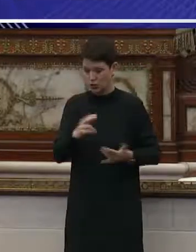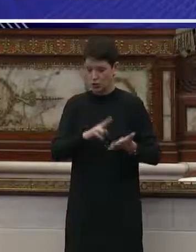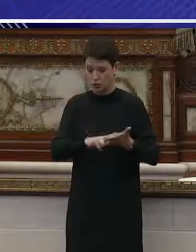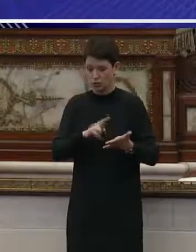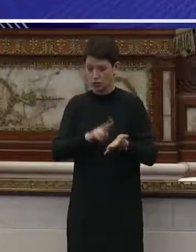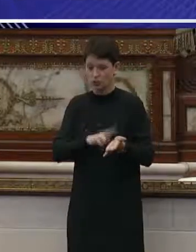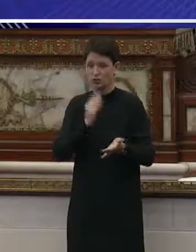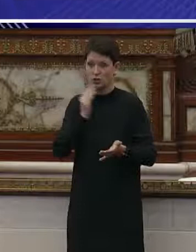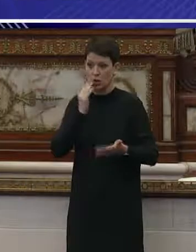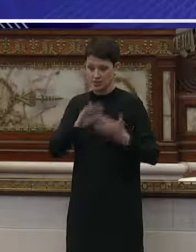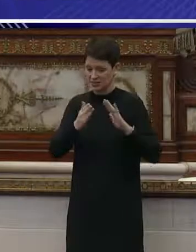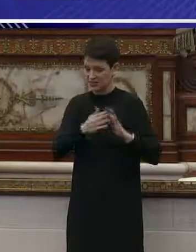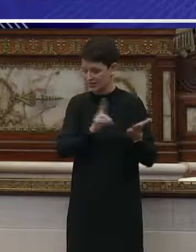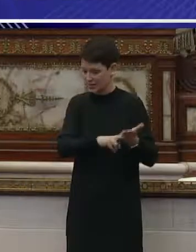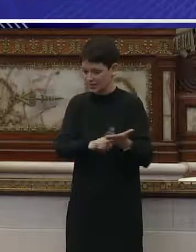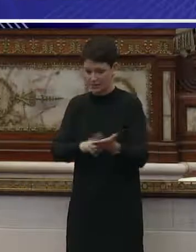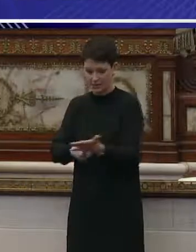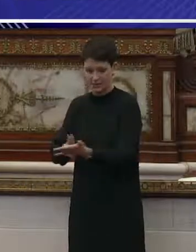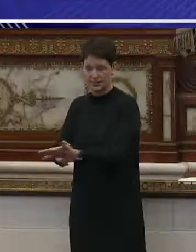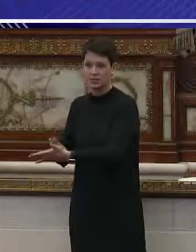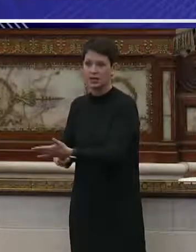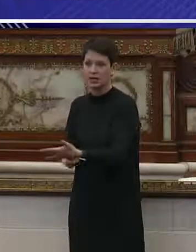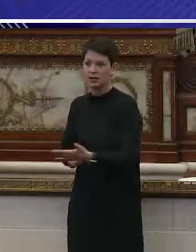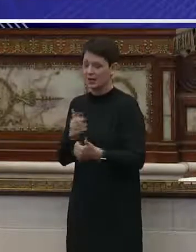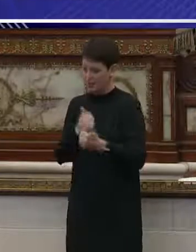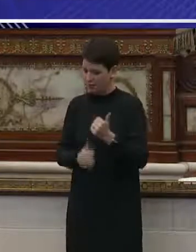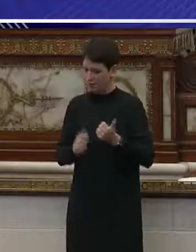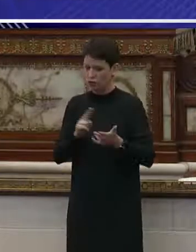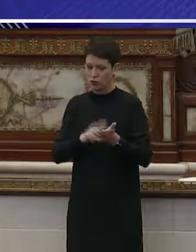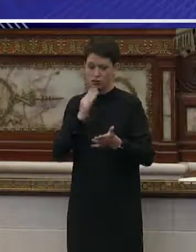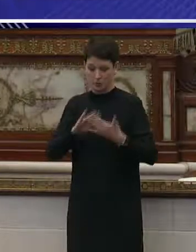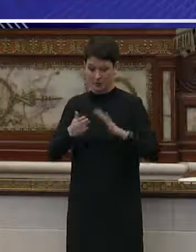city all did as well. So every nursing home in the city signed up for that.